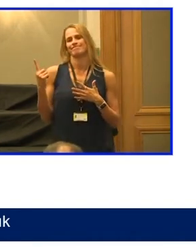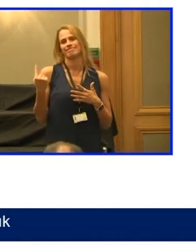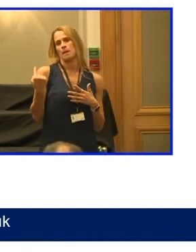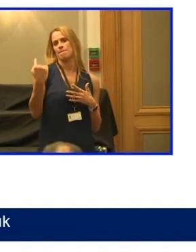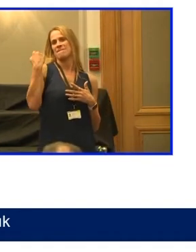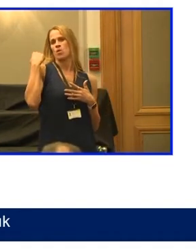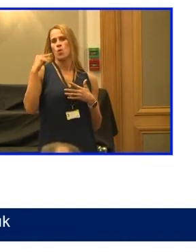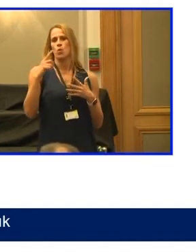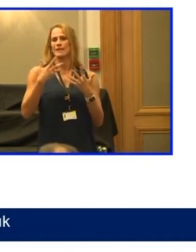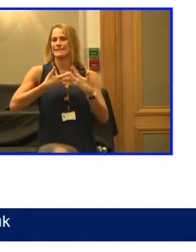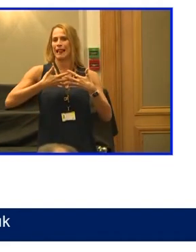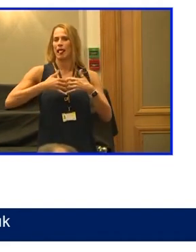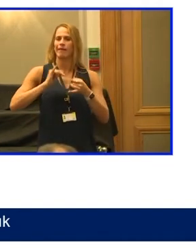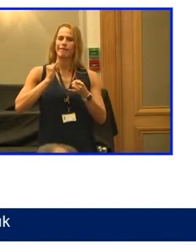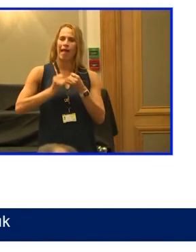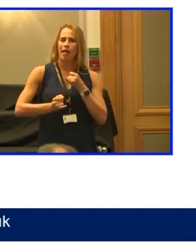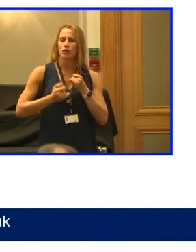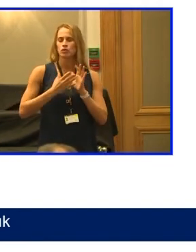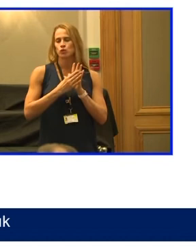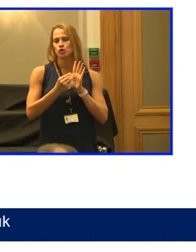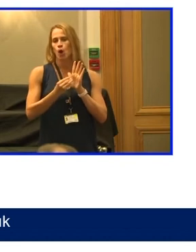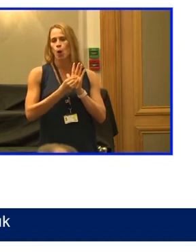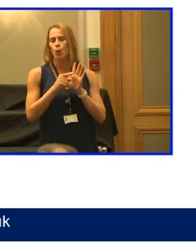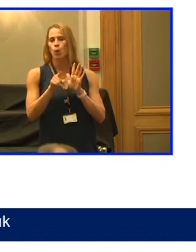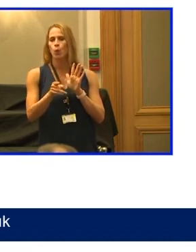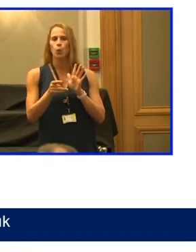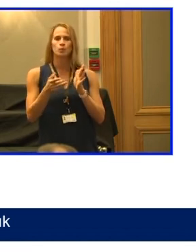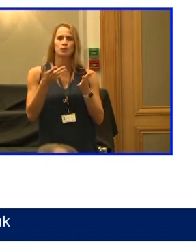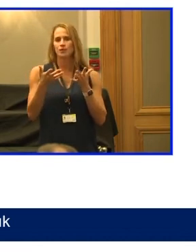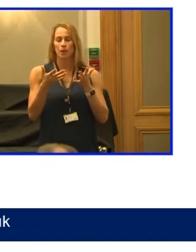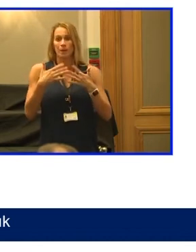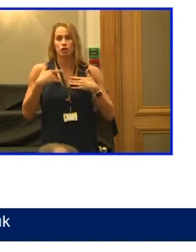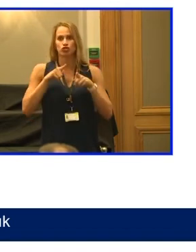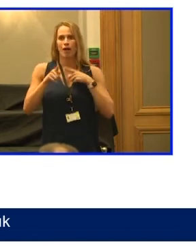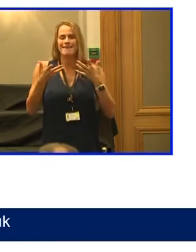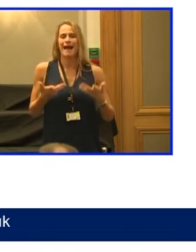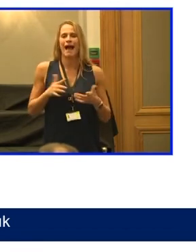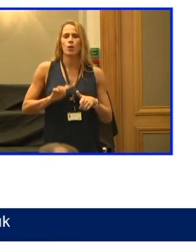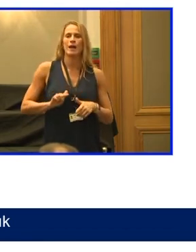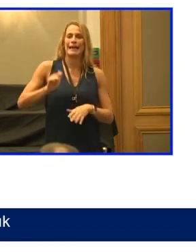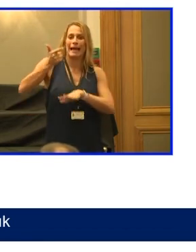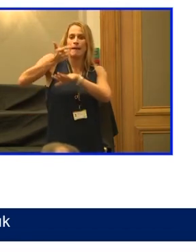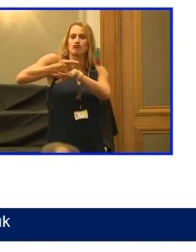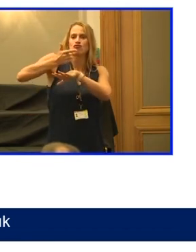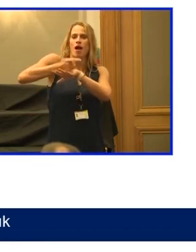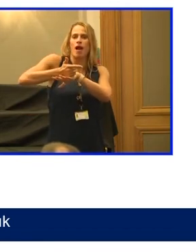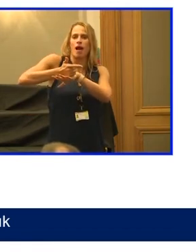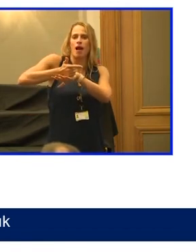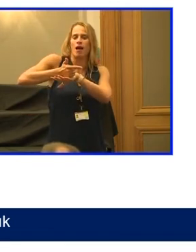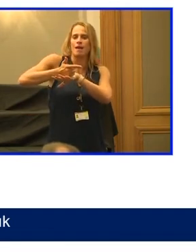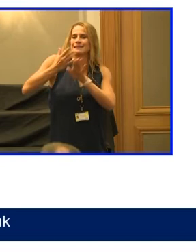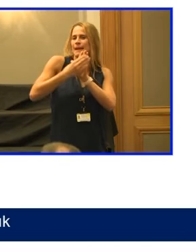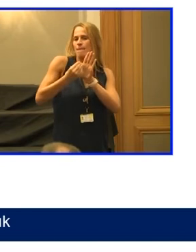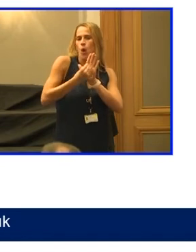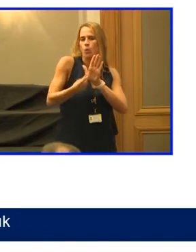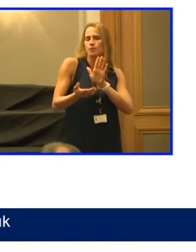display this on screen, and for you at home at Zoom, what we're gonna try and do is, we've got a demo cam, we're gonna try and feed this in. So I'm hoping what